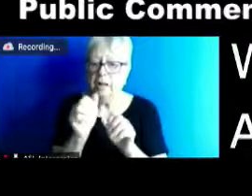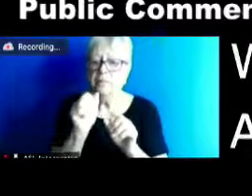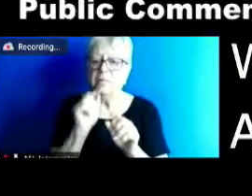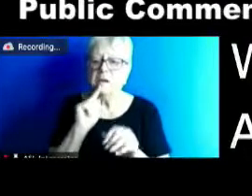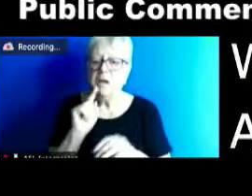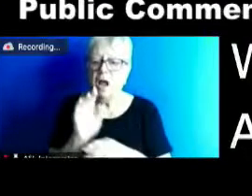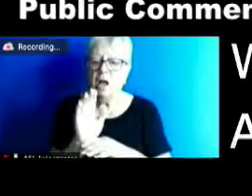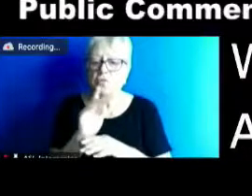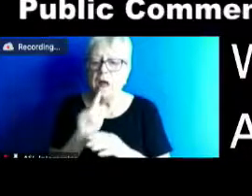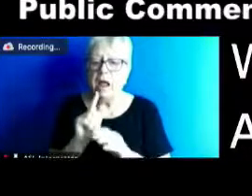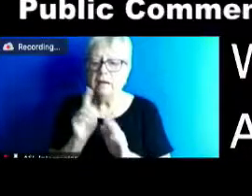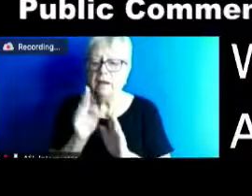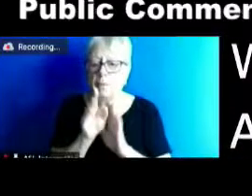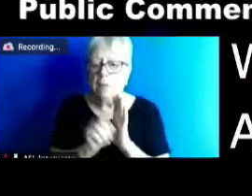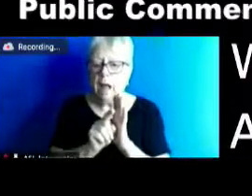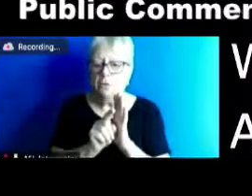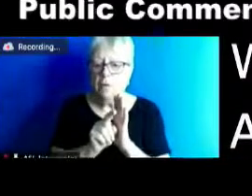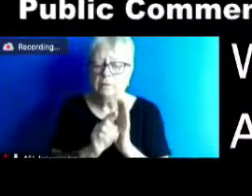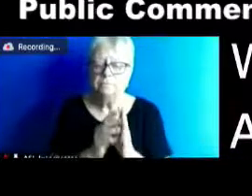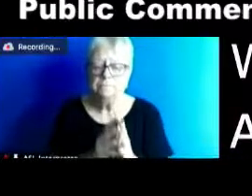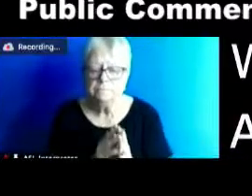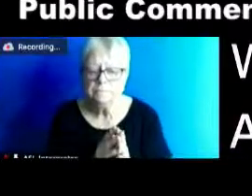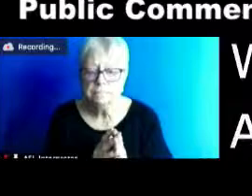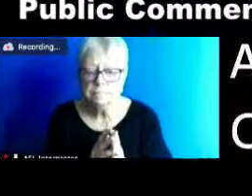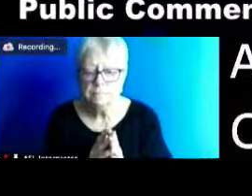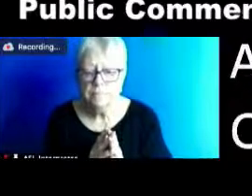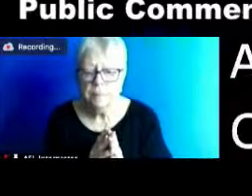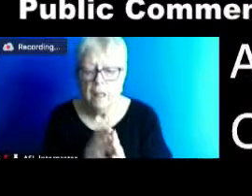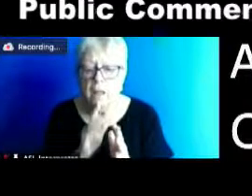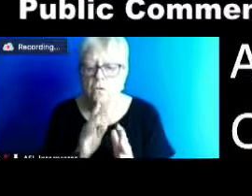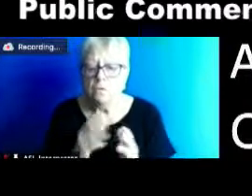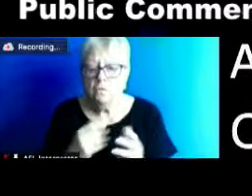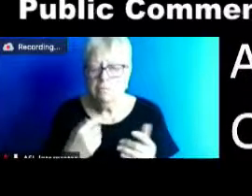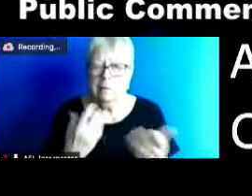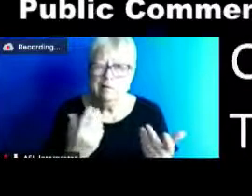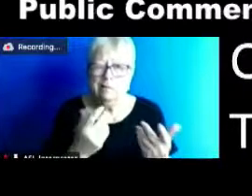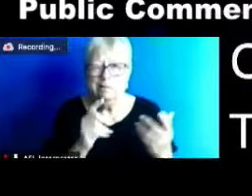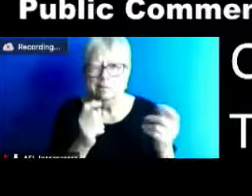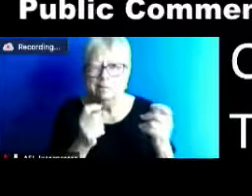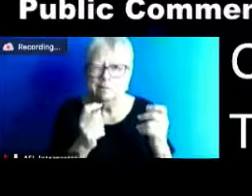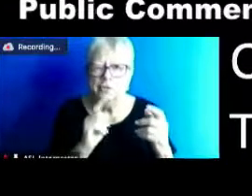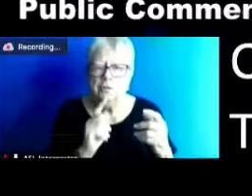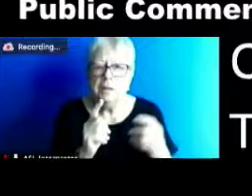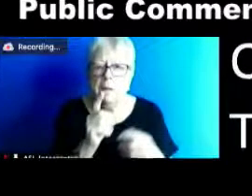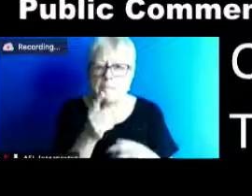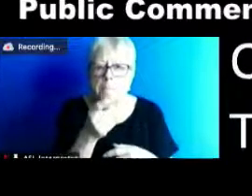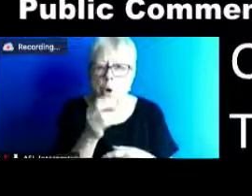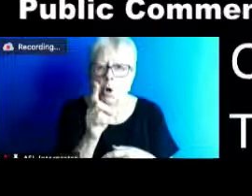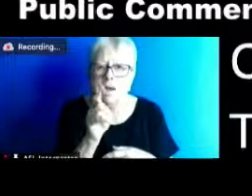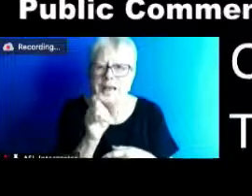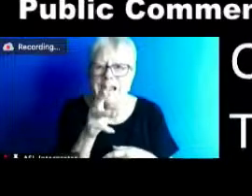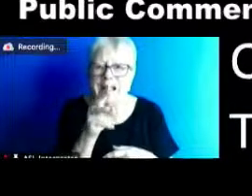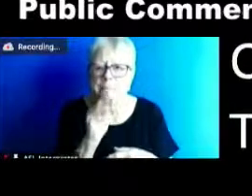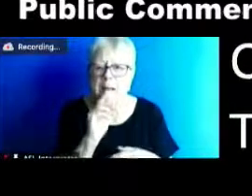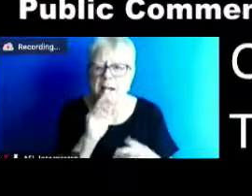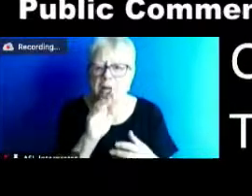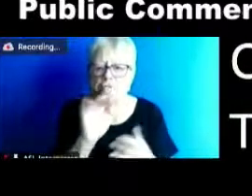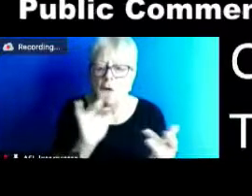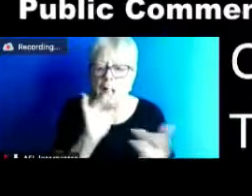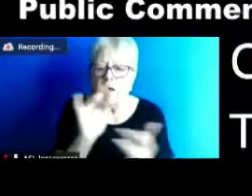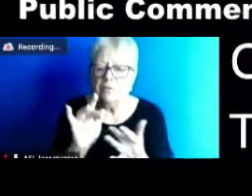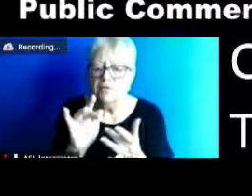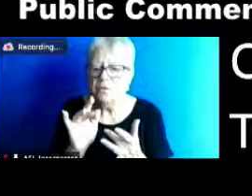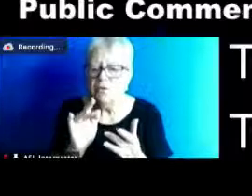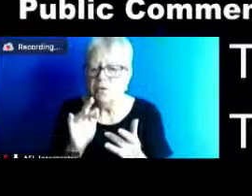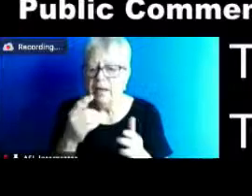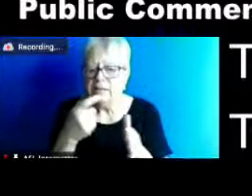We clarified a few things with the travel and per diem expenses. There was an issue about whether